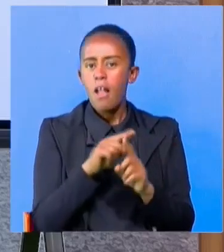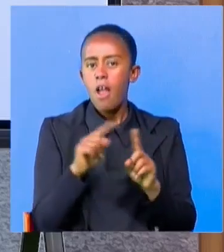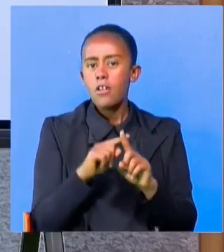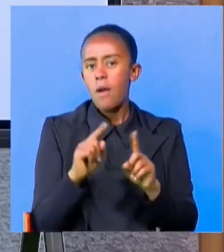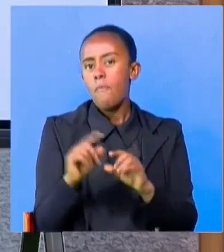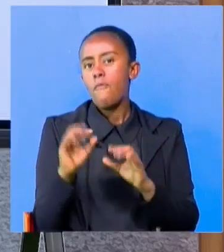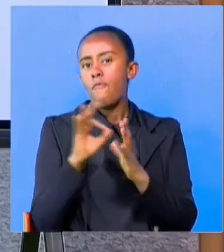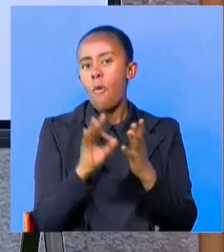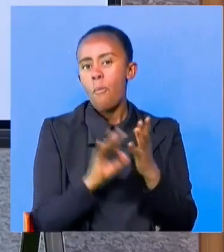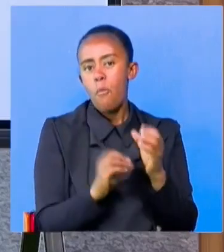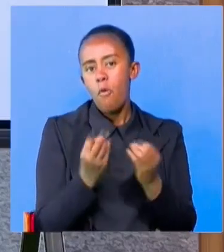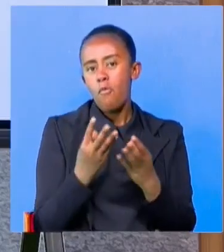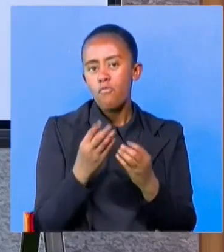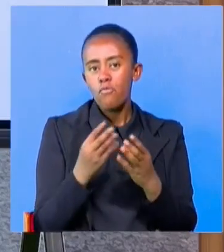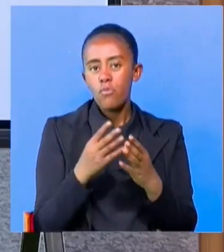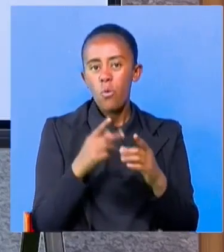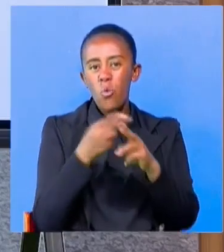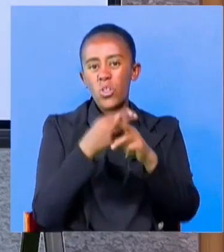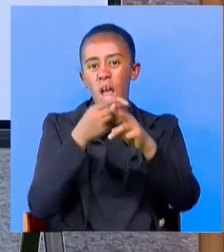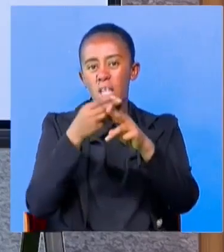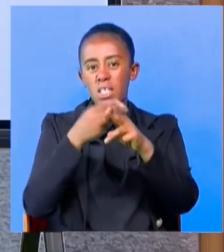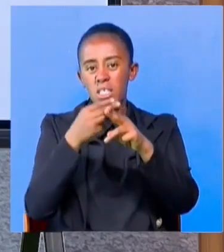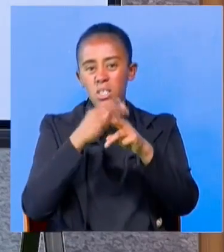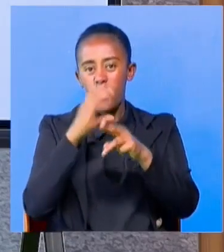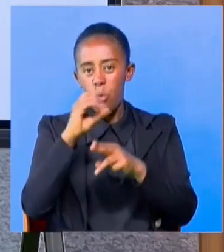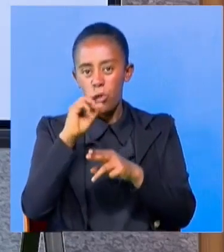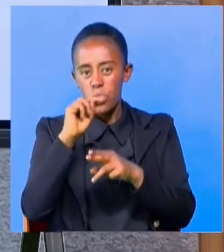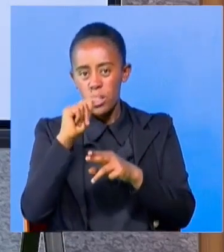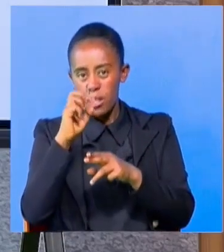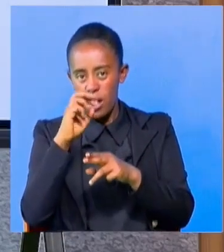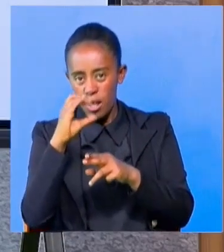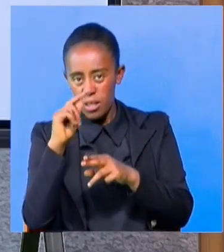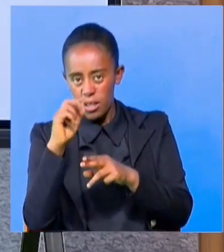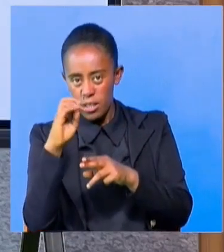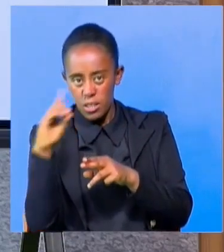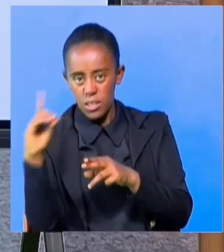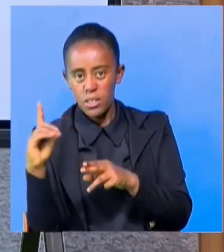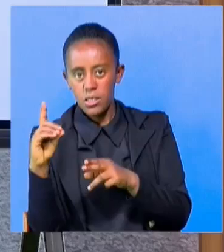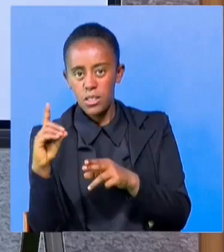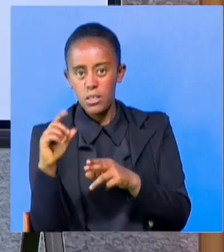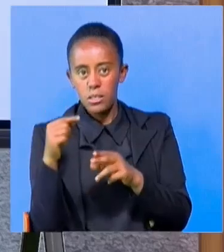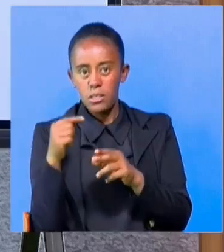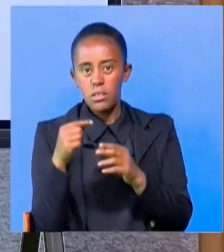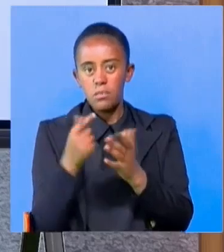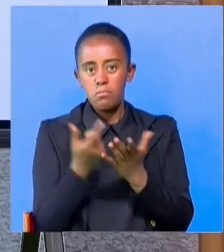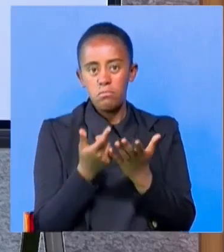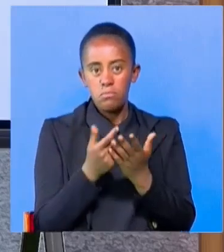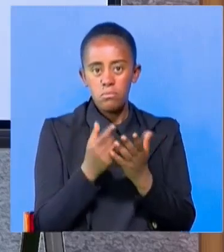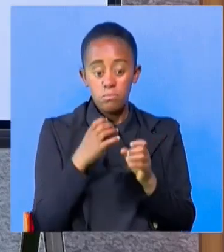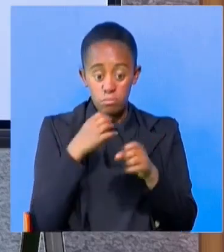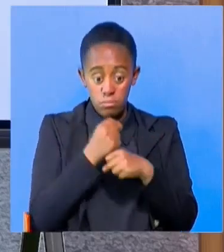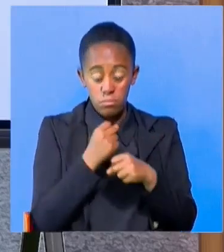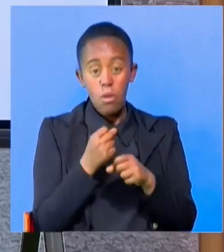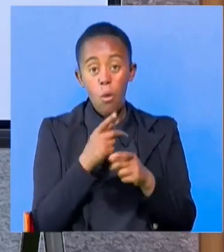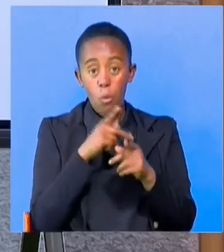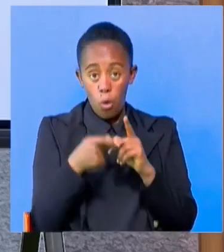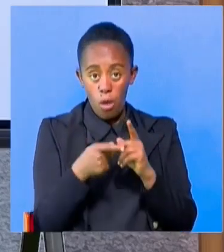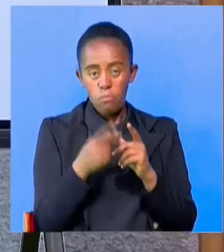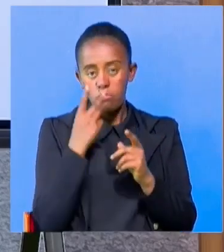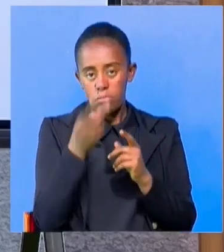of contracted forms. Let me give you those forms before we wind up our programs, okay.